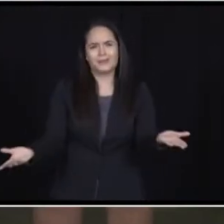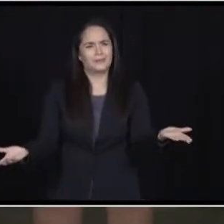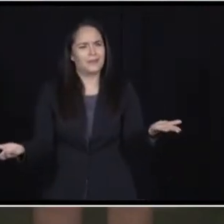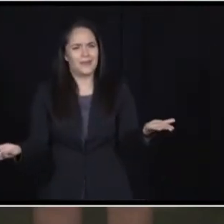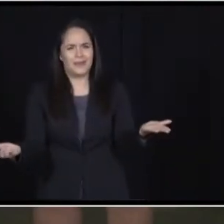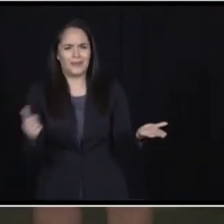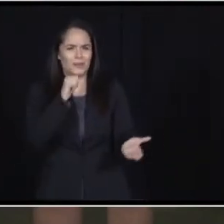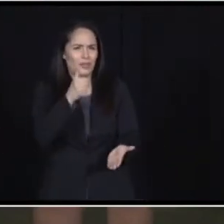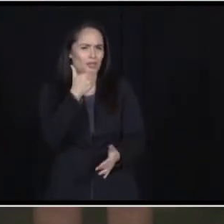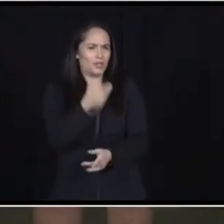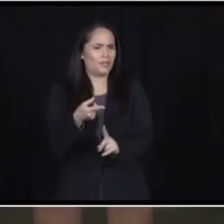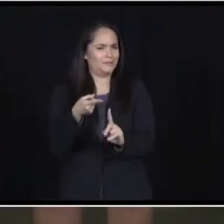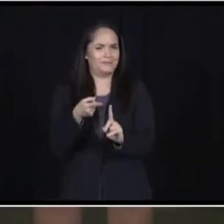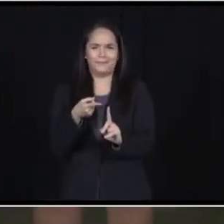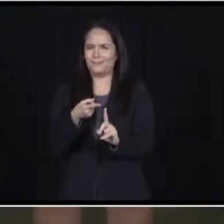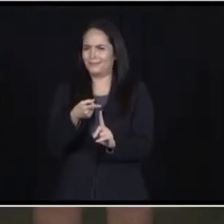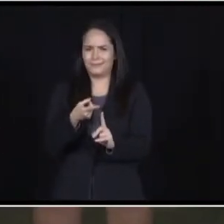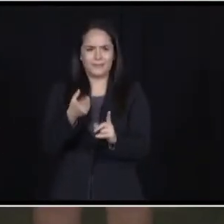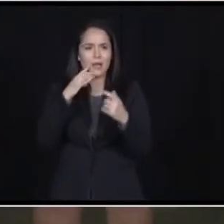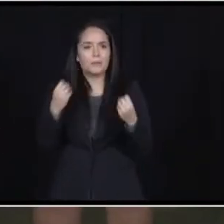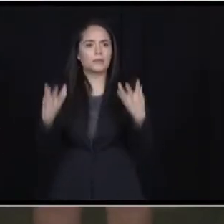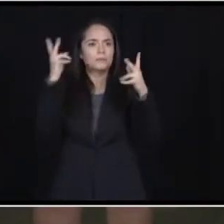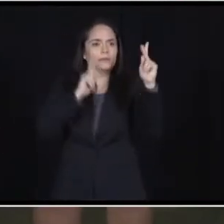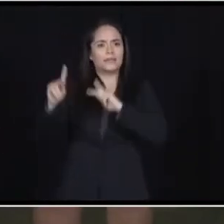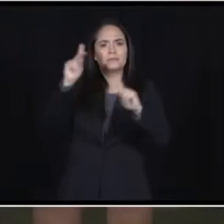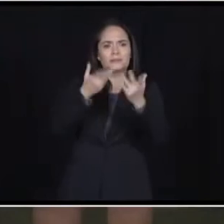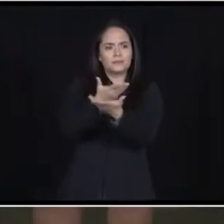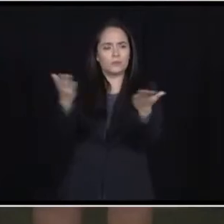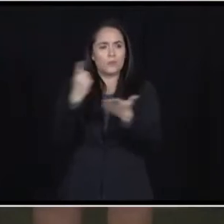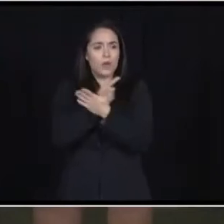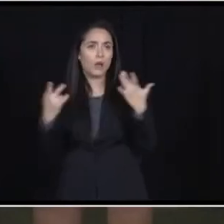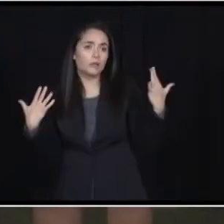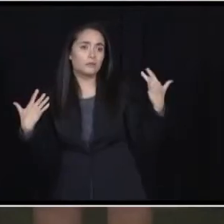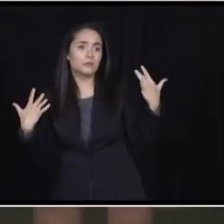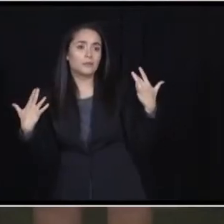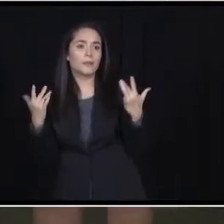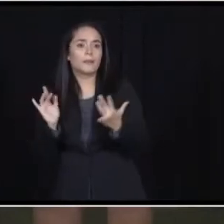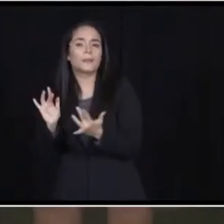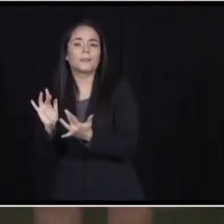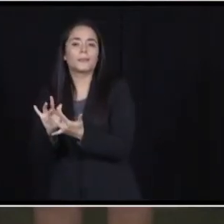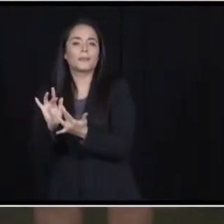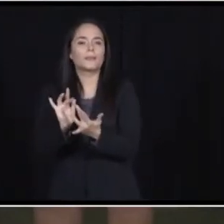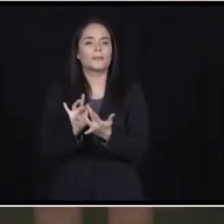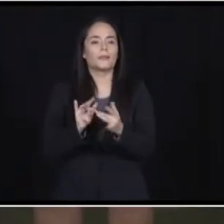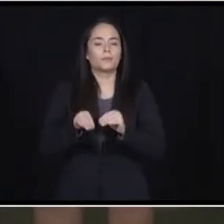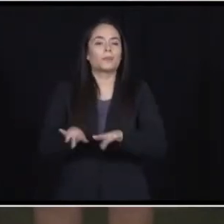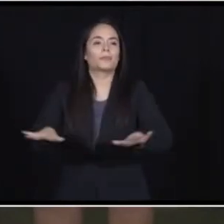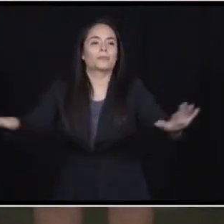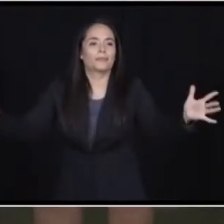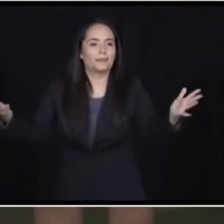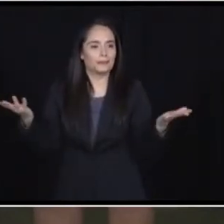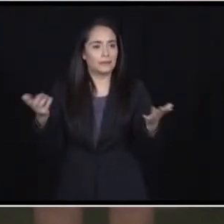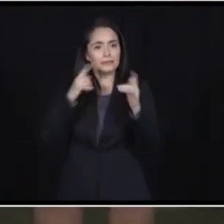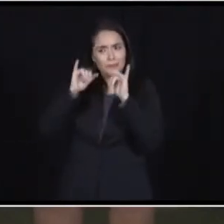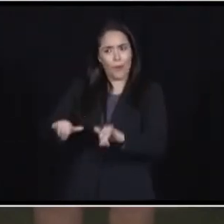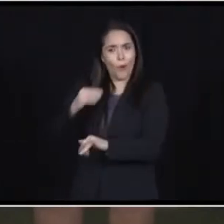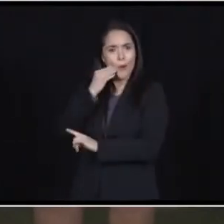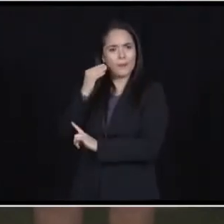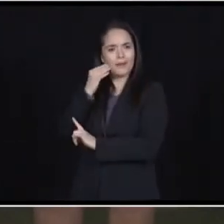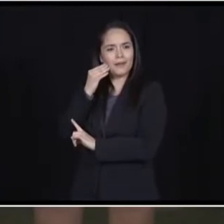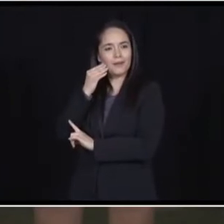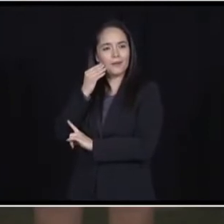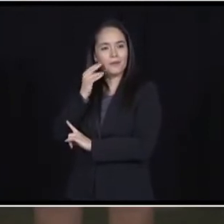You know how many people have contacted in that week, probably? Even though they say, oh, stay at home, it's not the reality. They got to